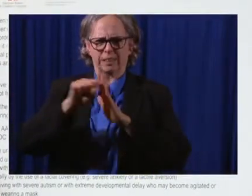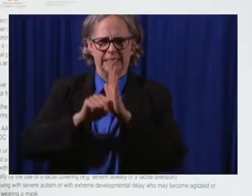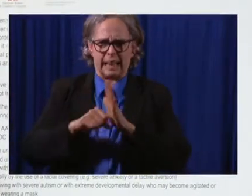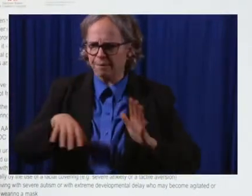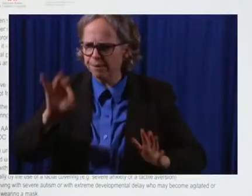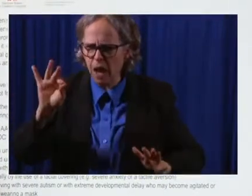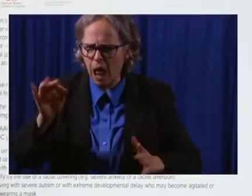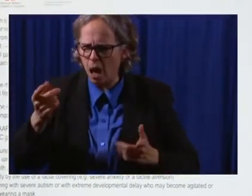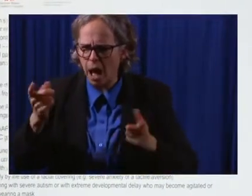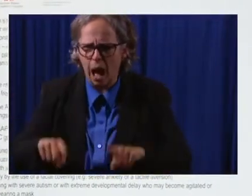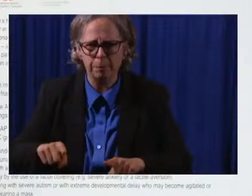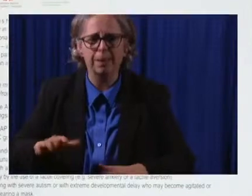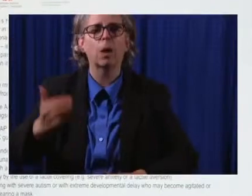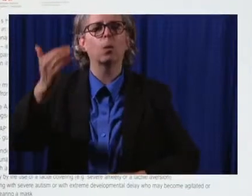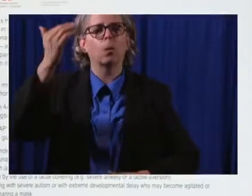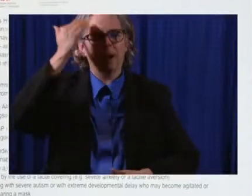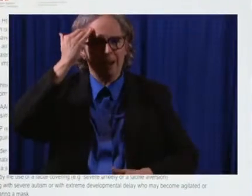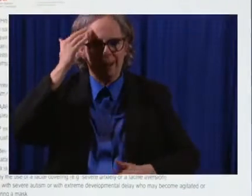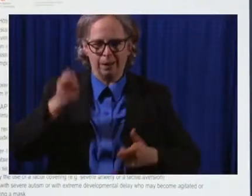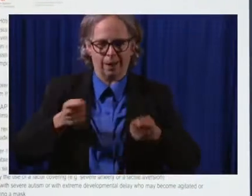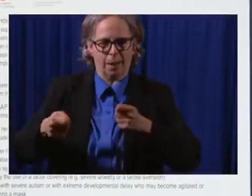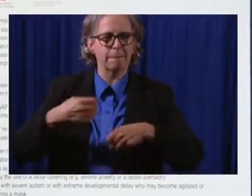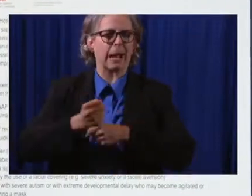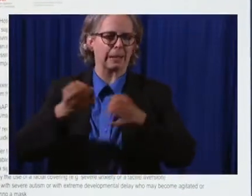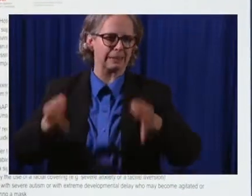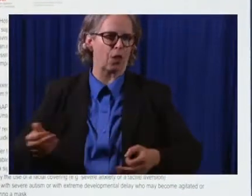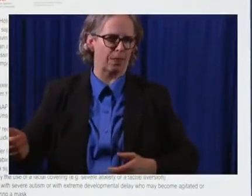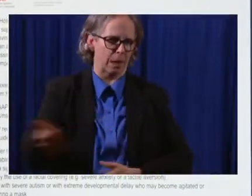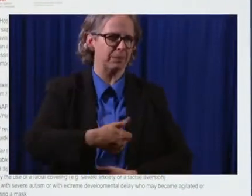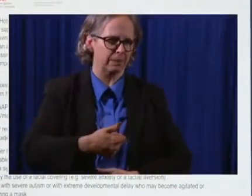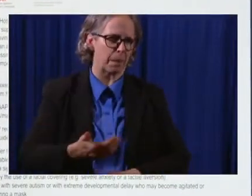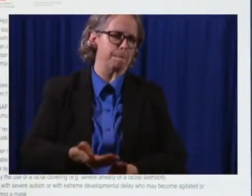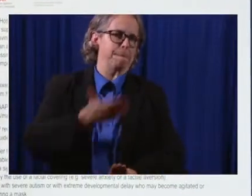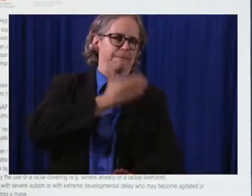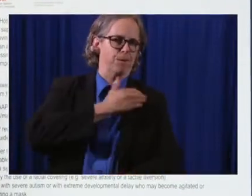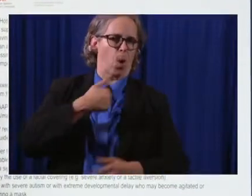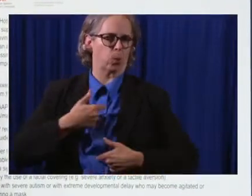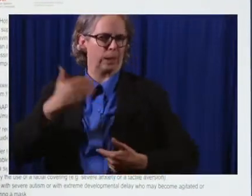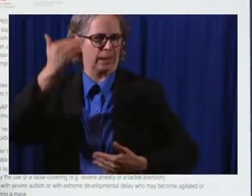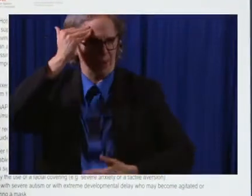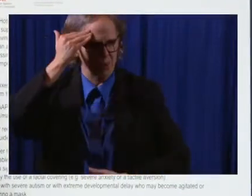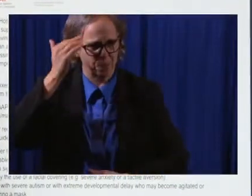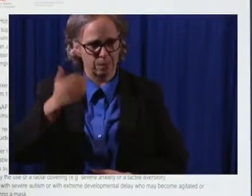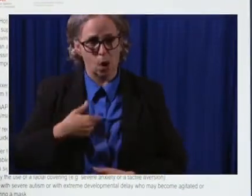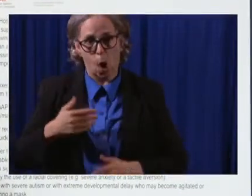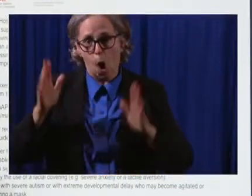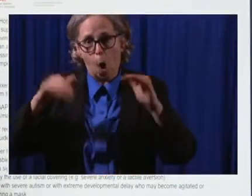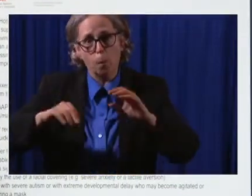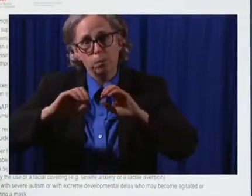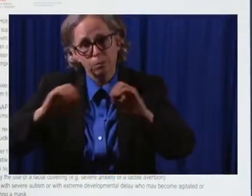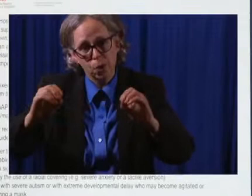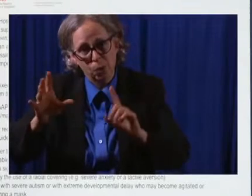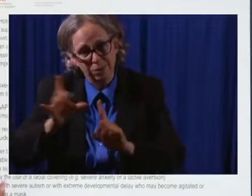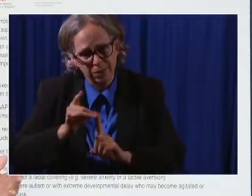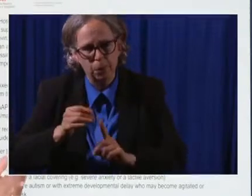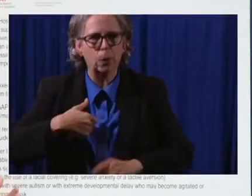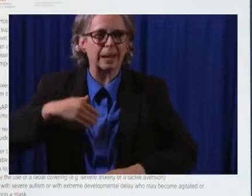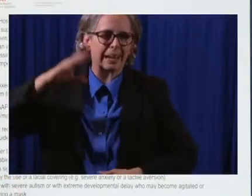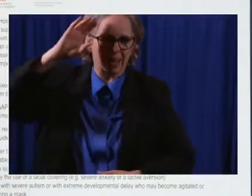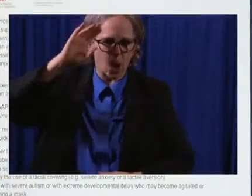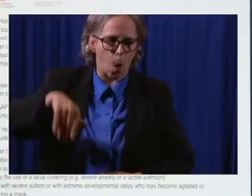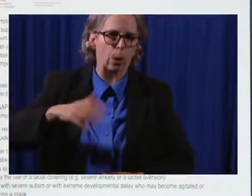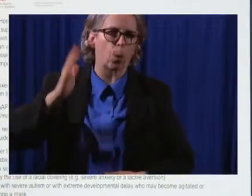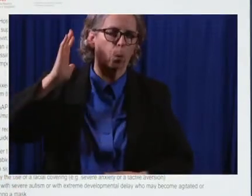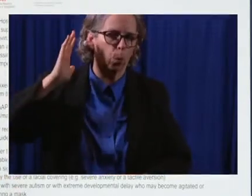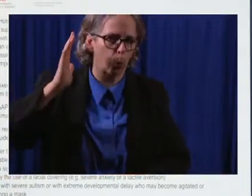We hope we have no incidents, but we know with the COVID virus out there, there will be some spread. There will be some in school. We just know